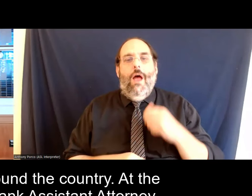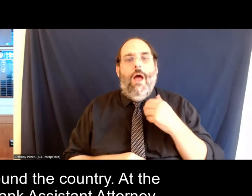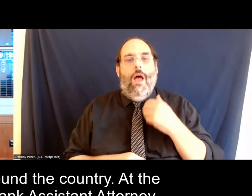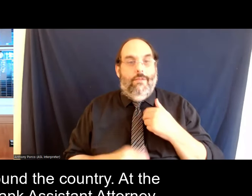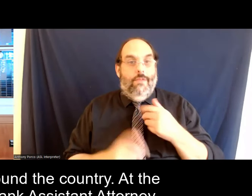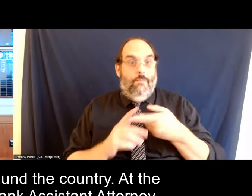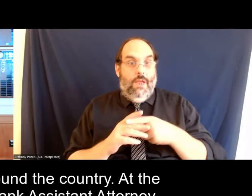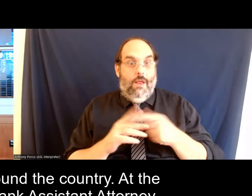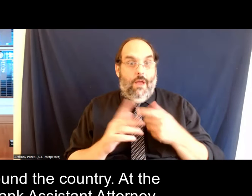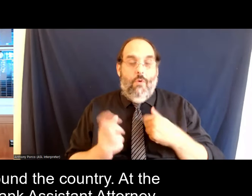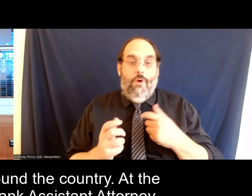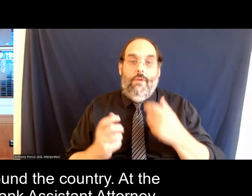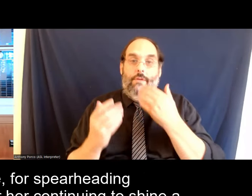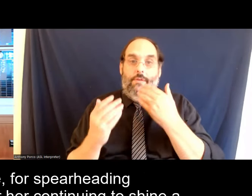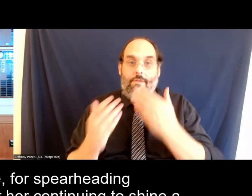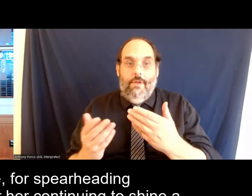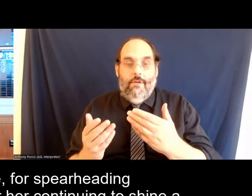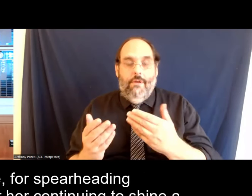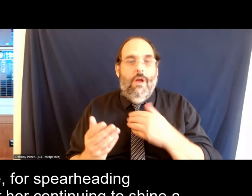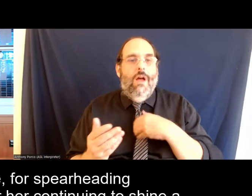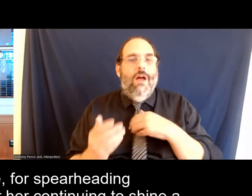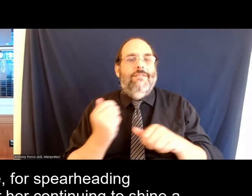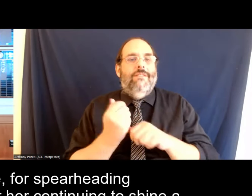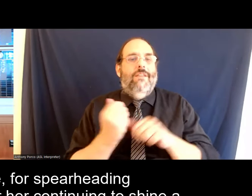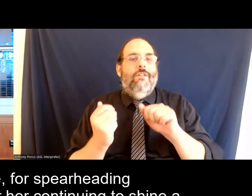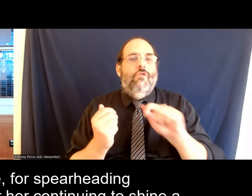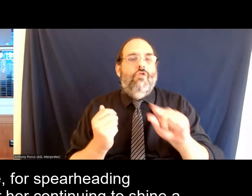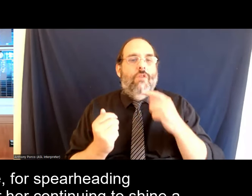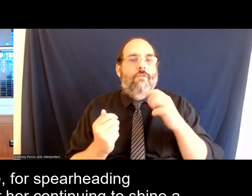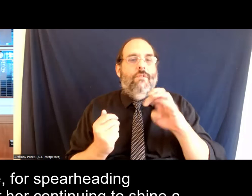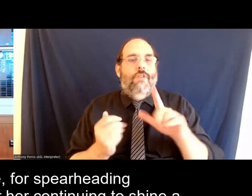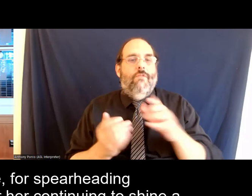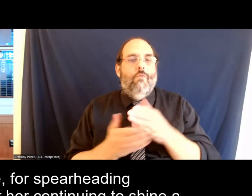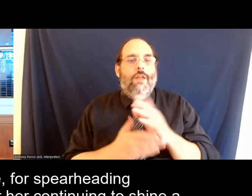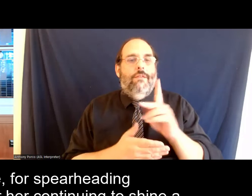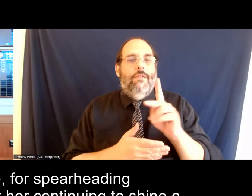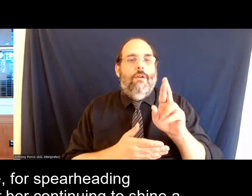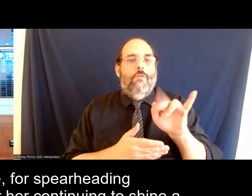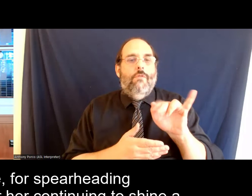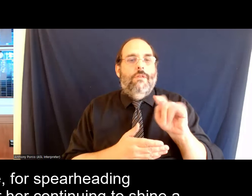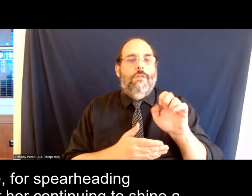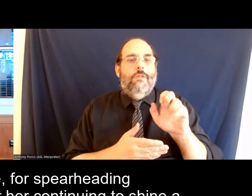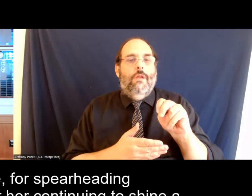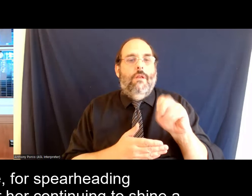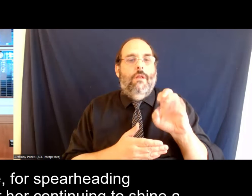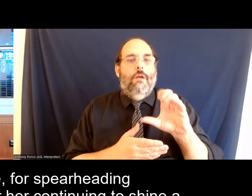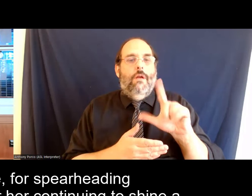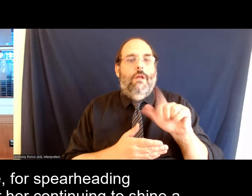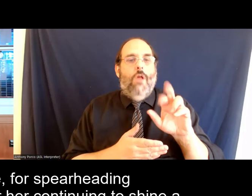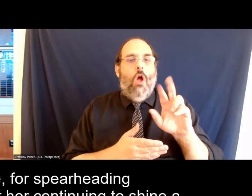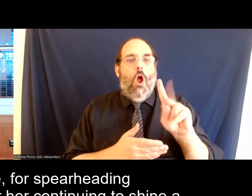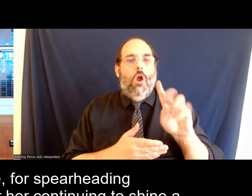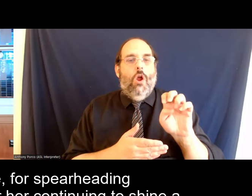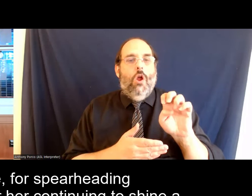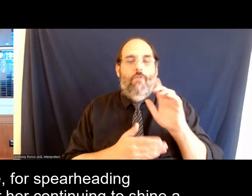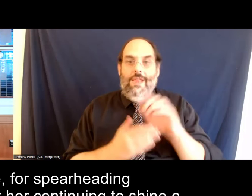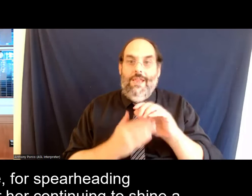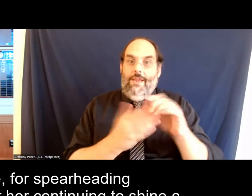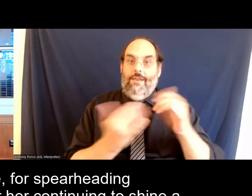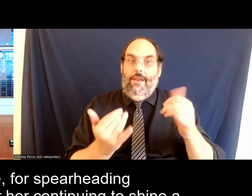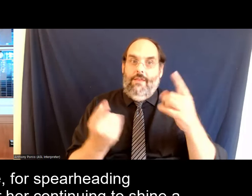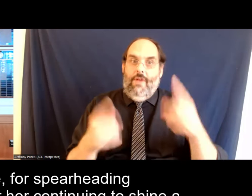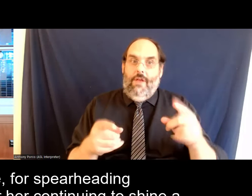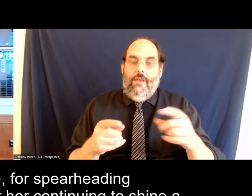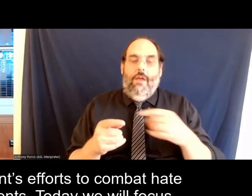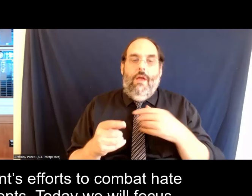outset, I want to thank Assistant Attorney General for Civil Rights, Kristen Clark, for spearheading today's forum and for her